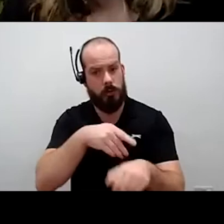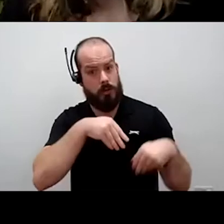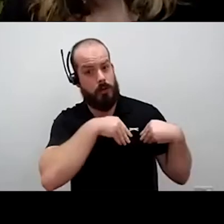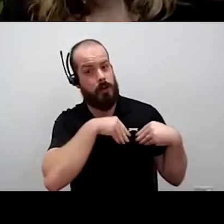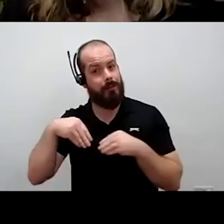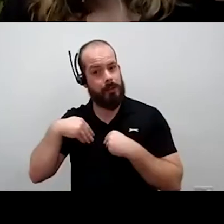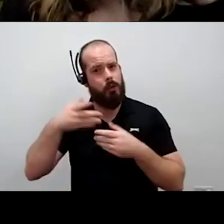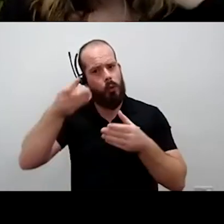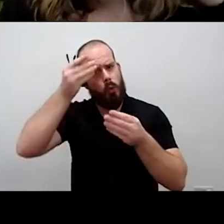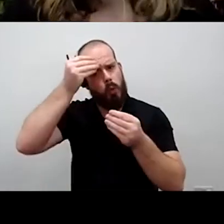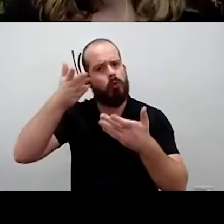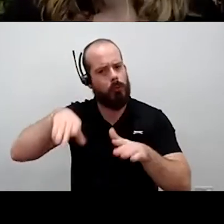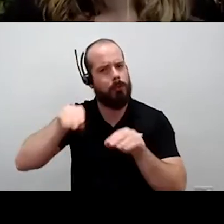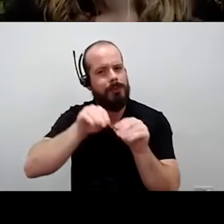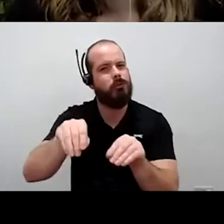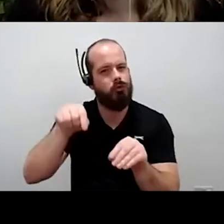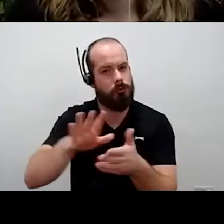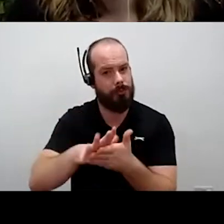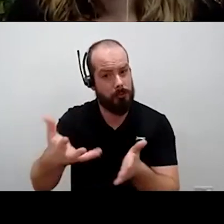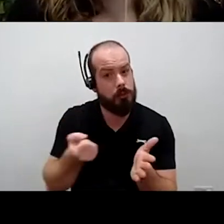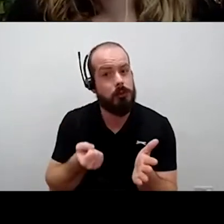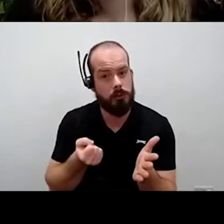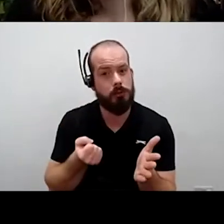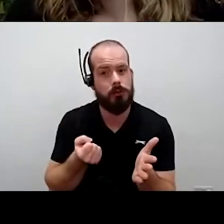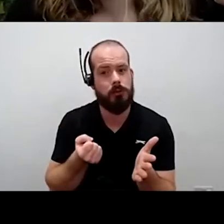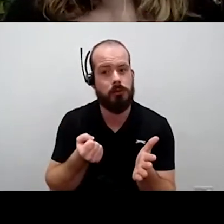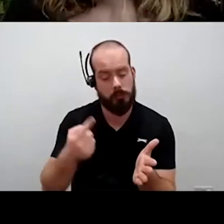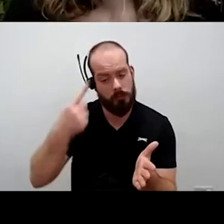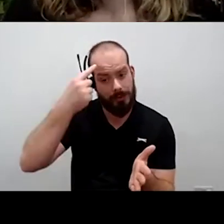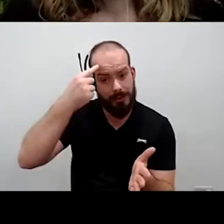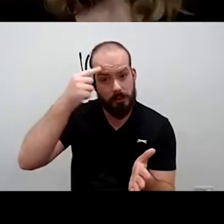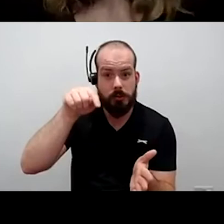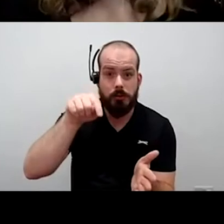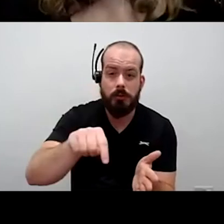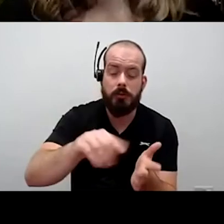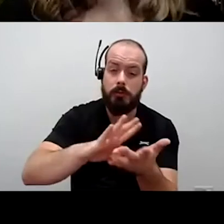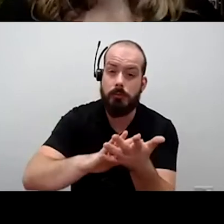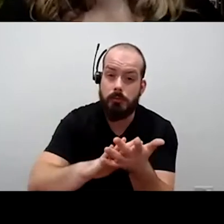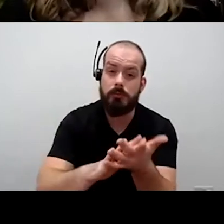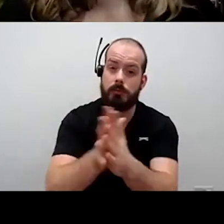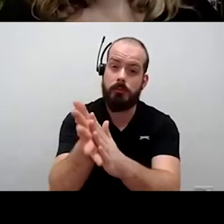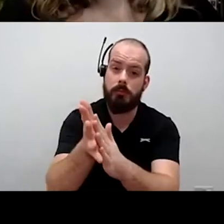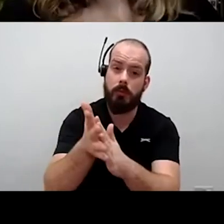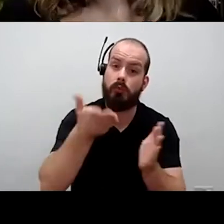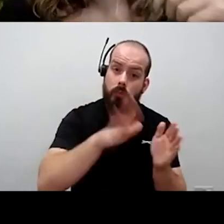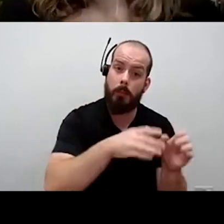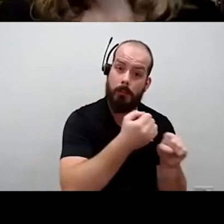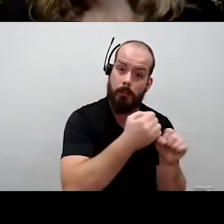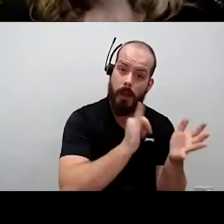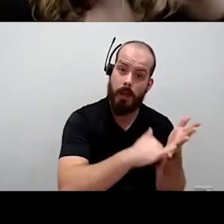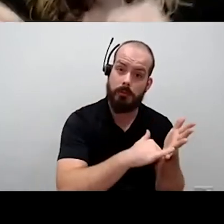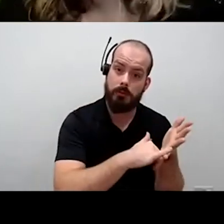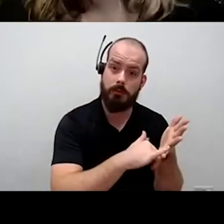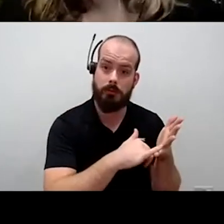two have been so connected that the idea that we might destroy the whale oil industry with gas they had to actually launch the company and called it the